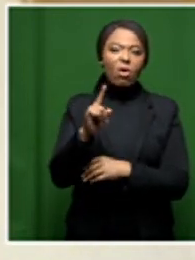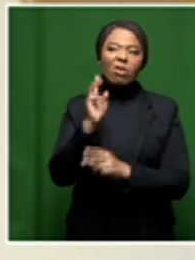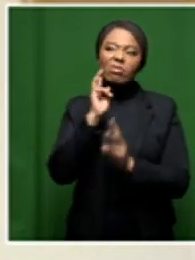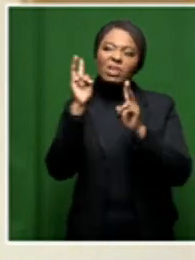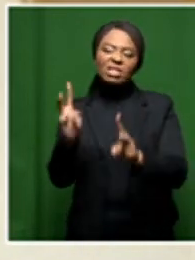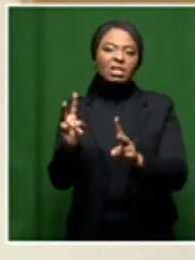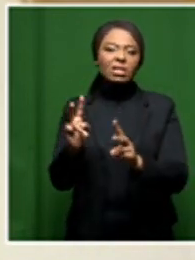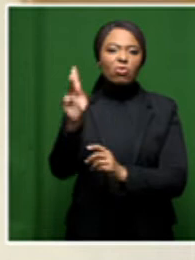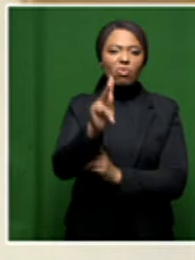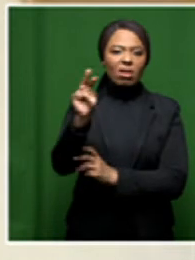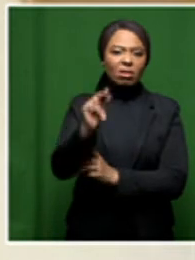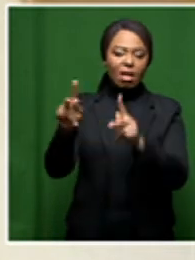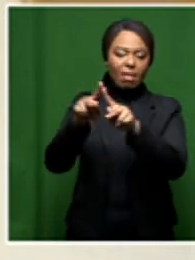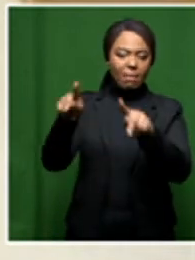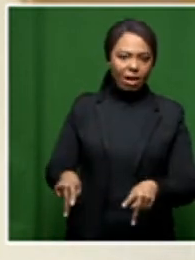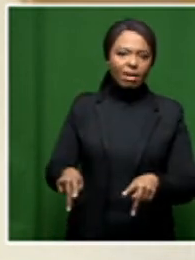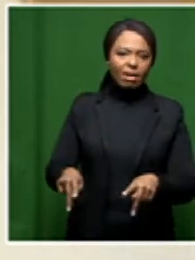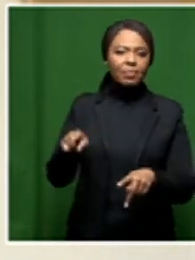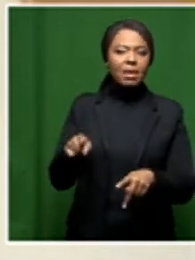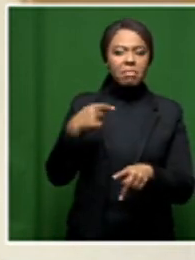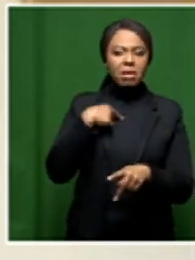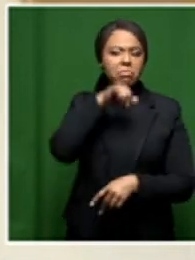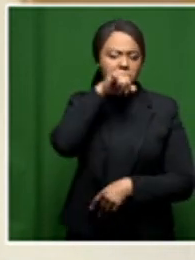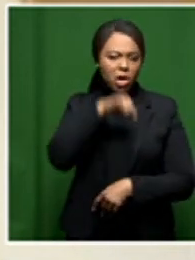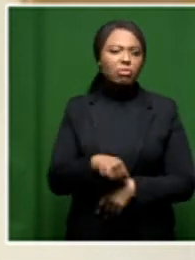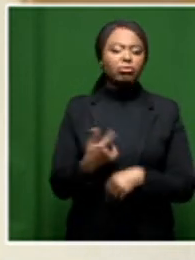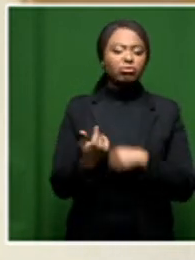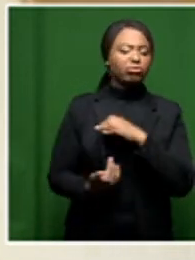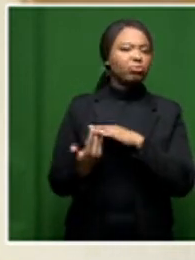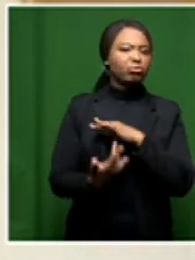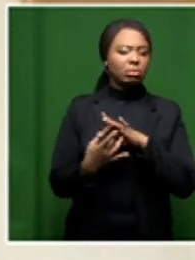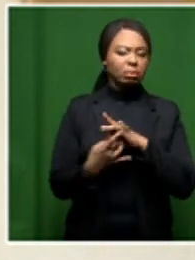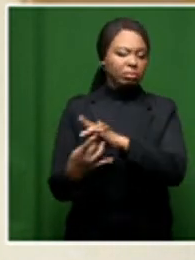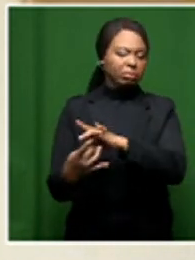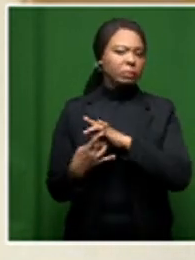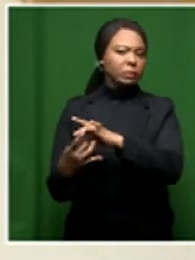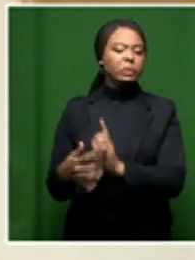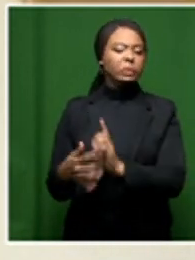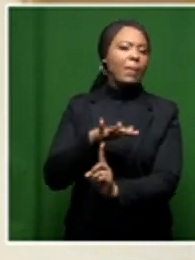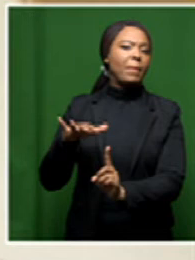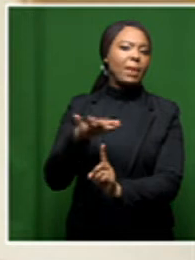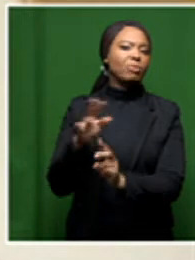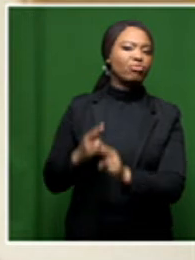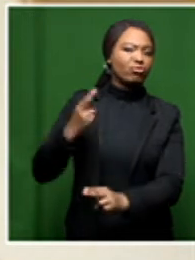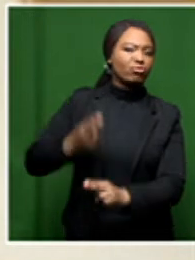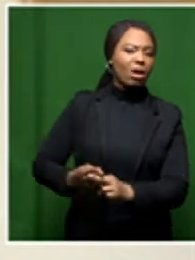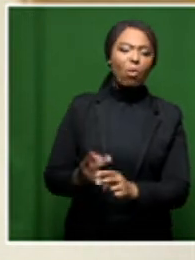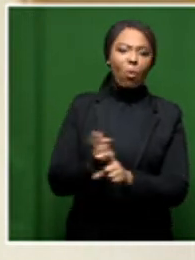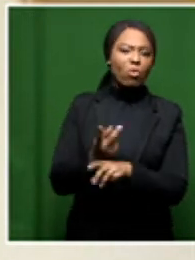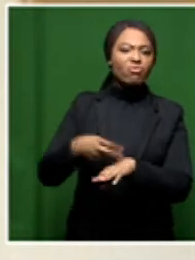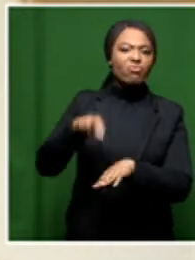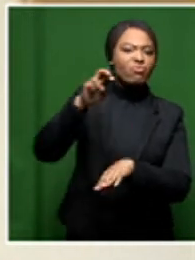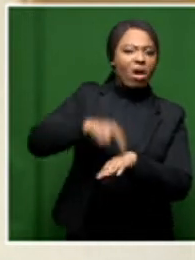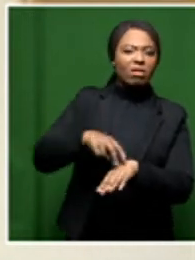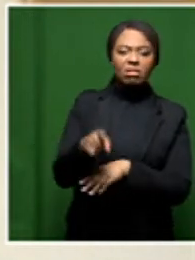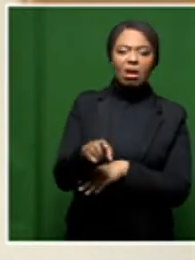And I had actually just fallen in love with the place all over again. So I think my love for nature has always been there. It's